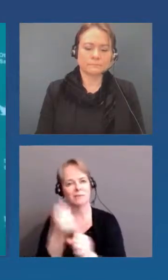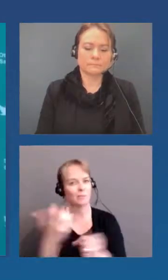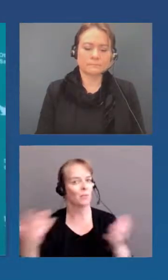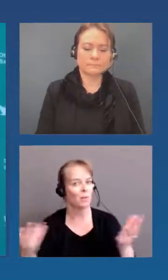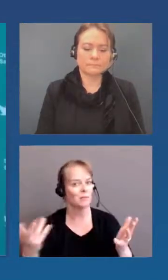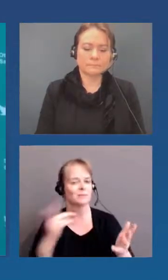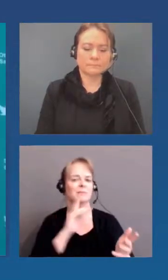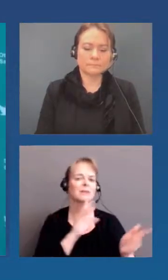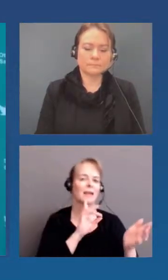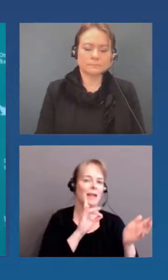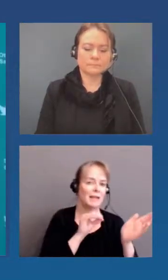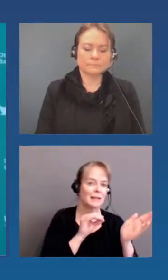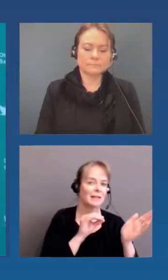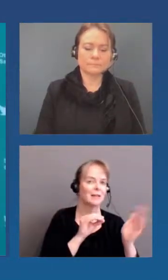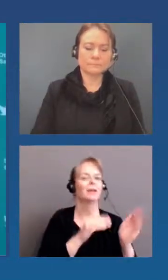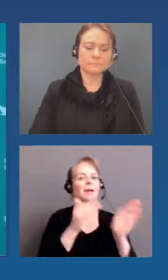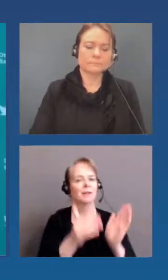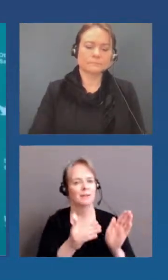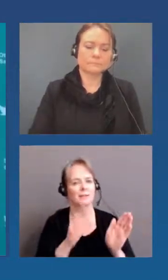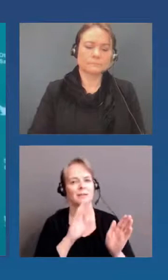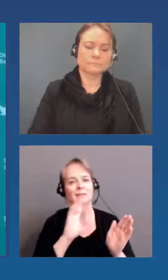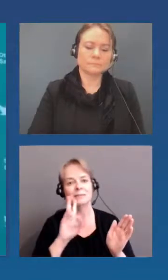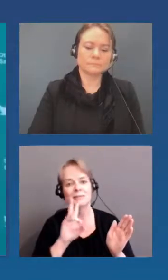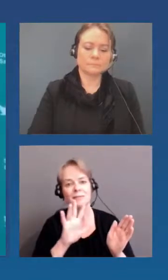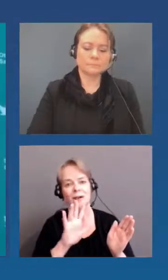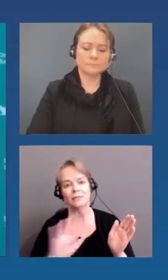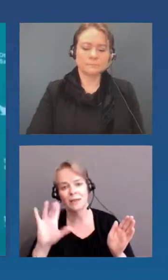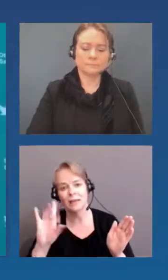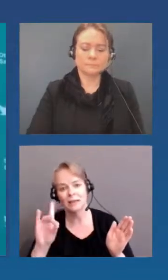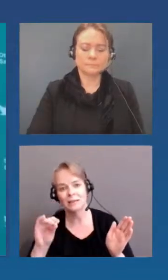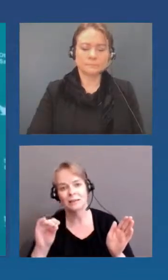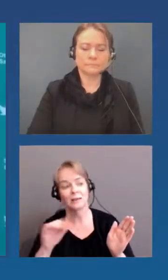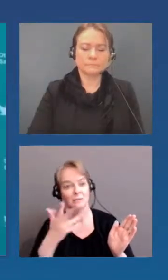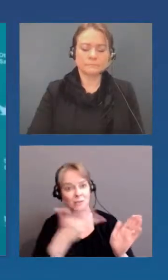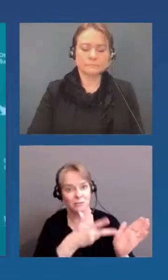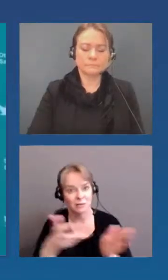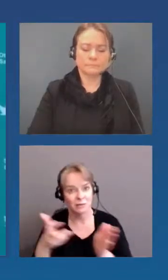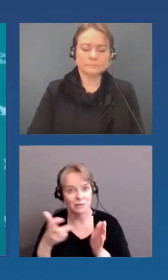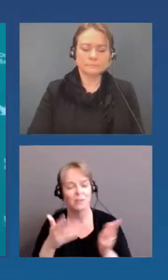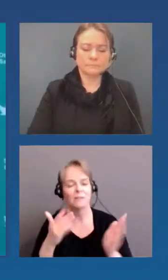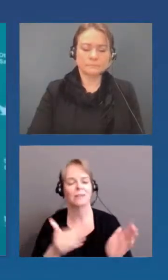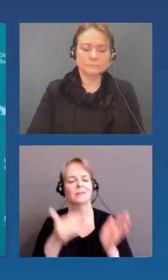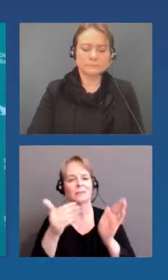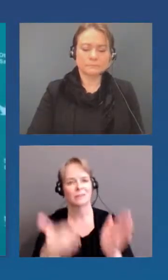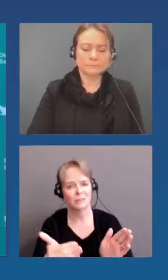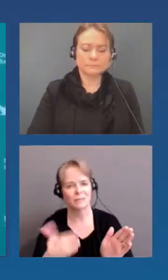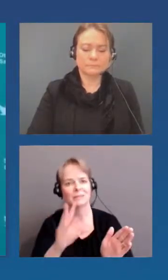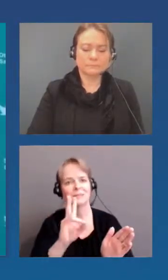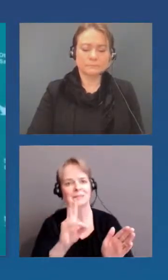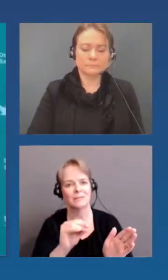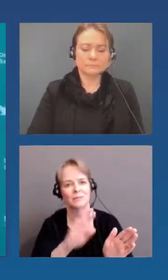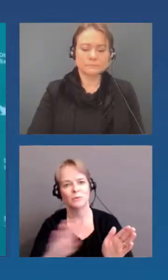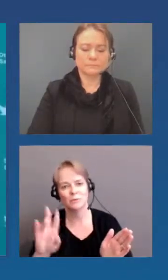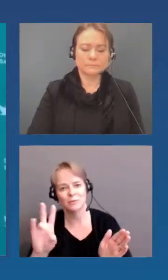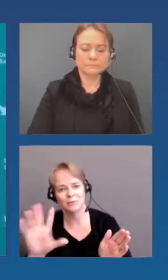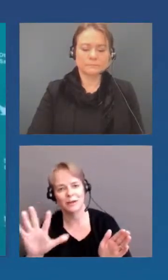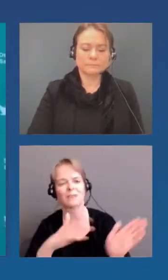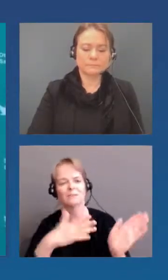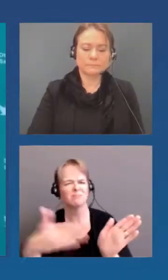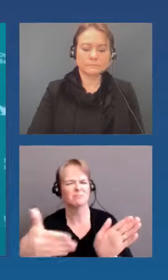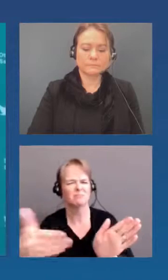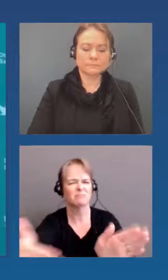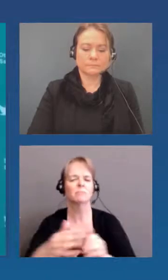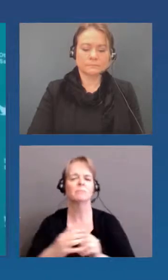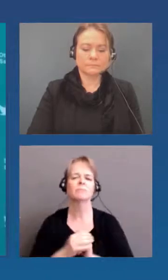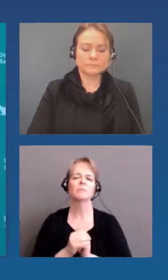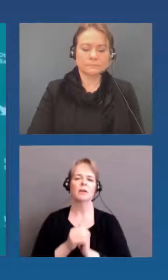ahead, and I think that the intent is to verify what's arriving and make those announcements as we see